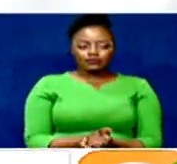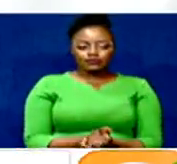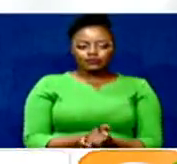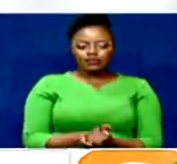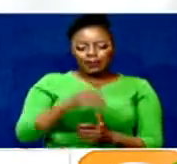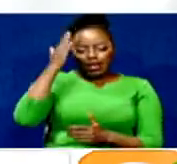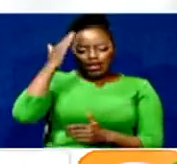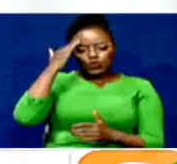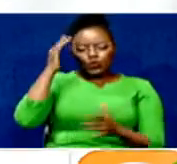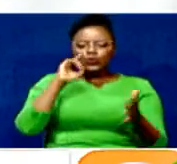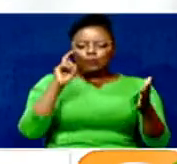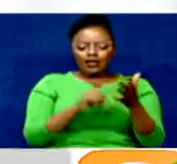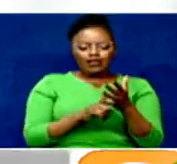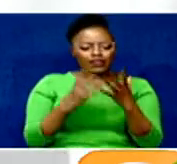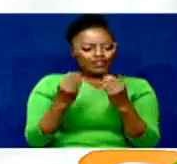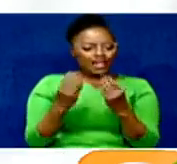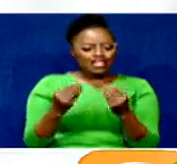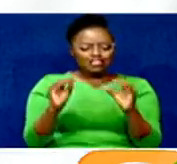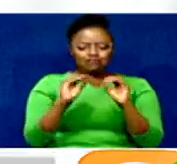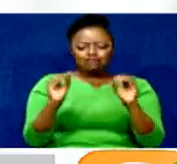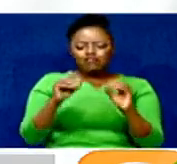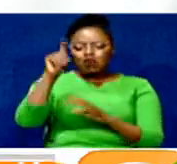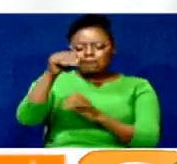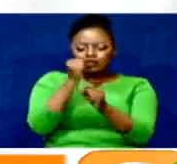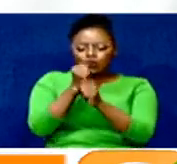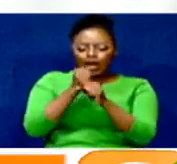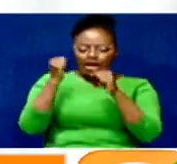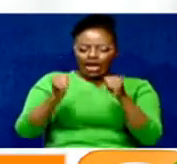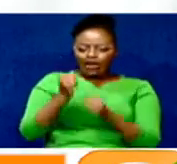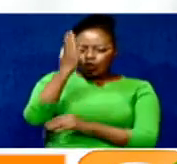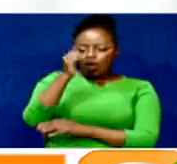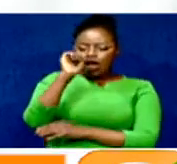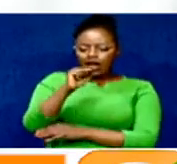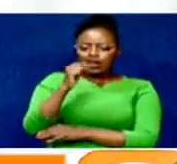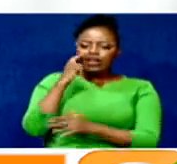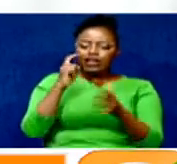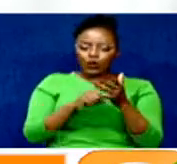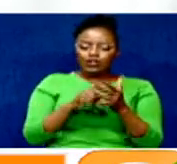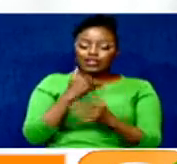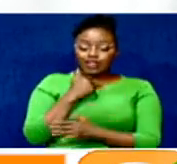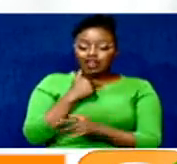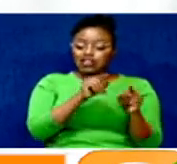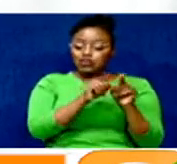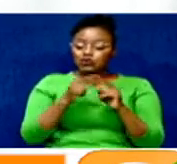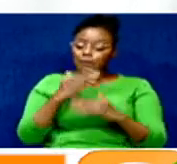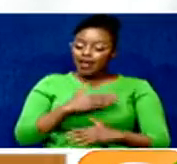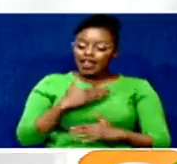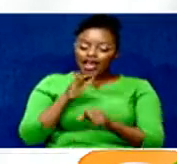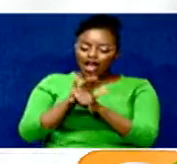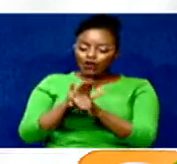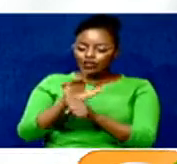Unajua kukuwa recognize, it's not an easy thing. So you have to work hard so that you be recognized. And I really appreciate LG so